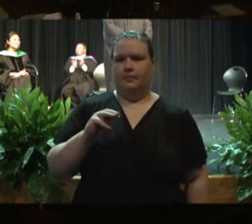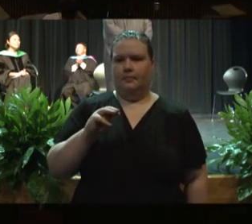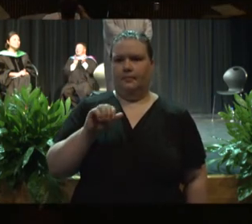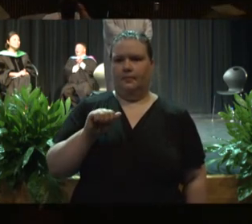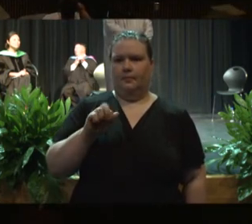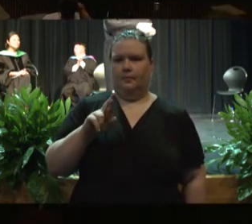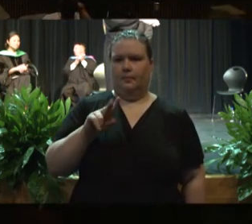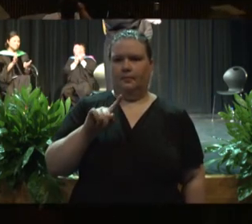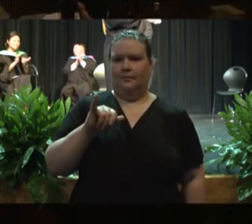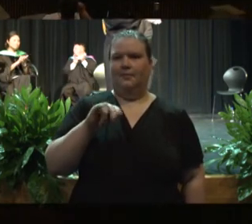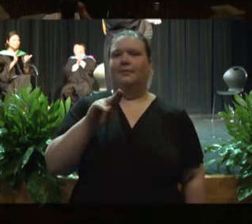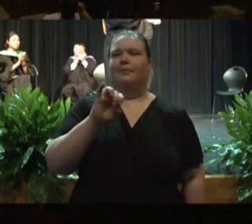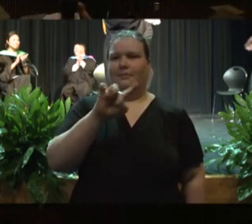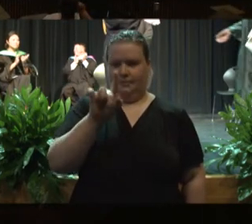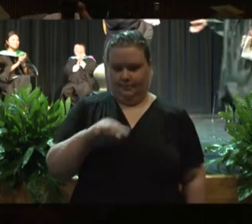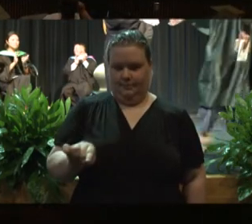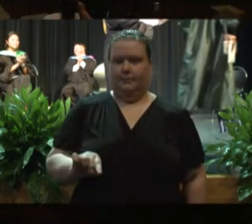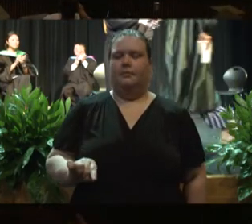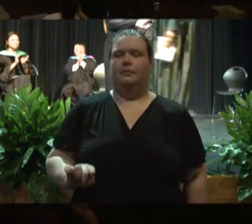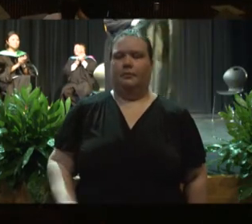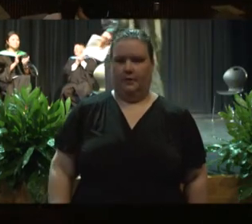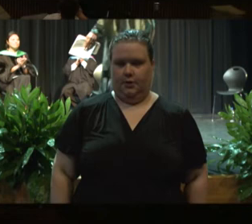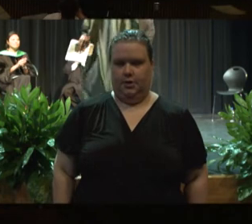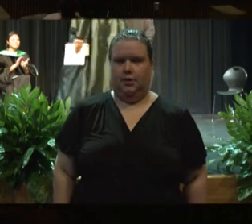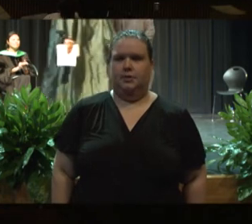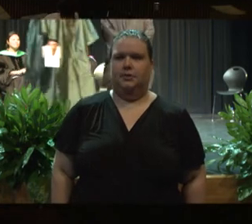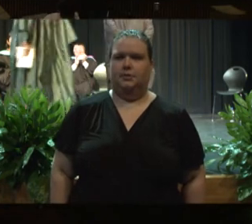Angelica Ellen Martinez.